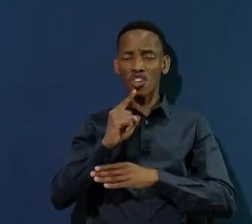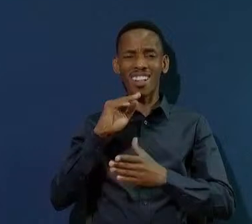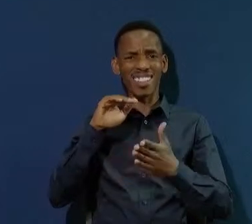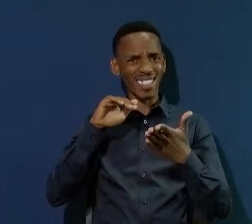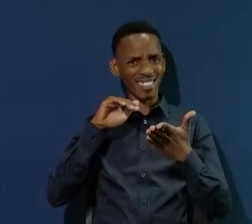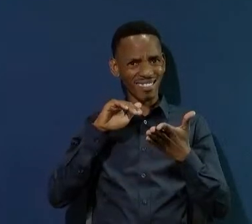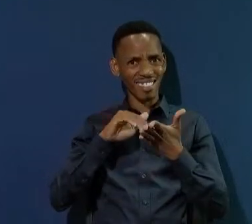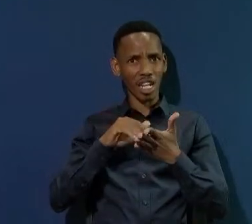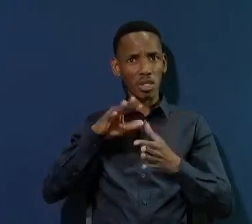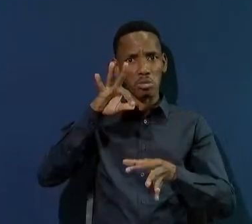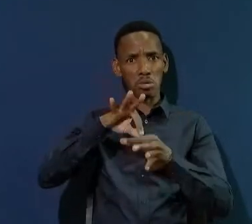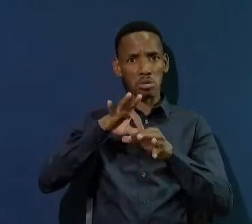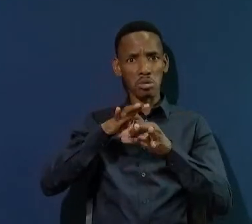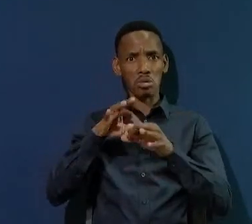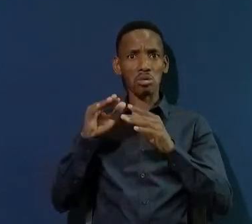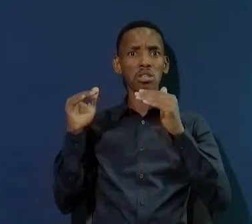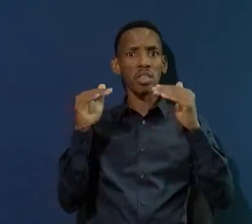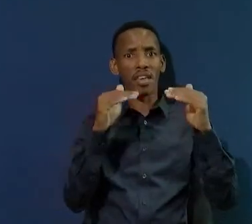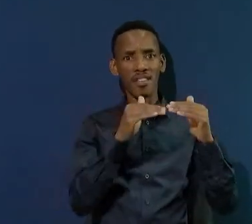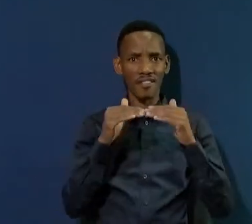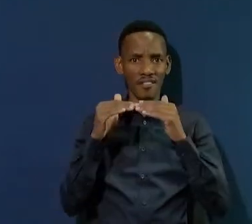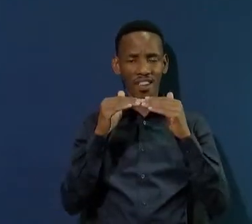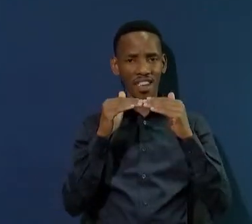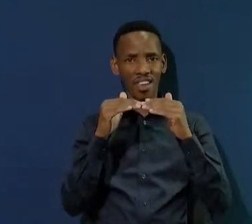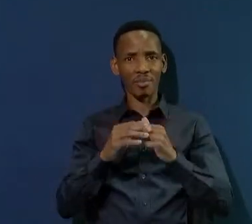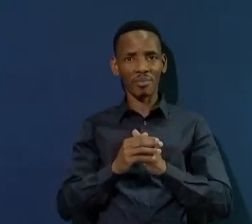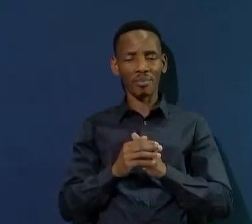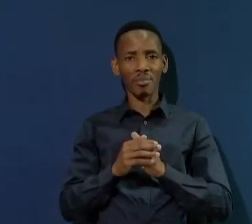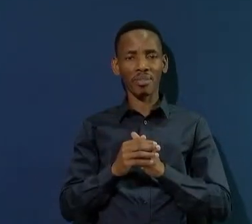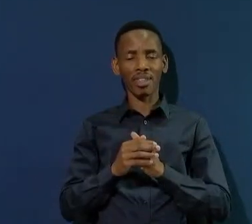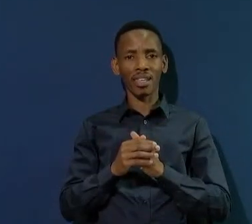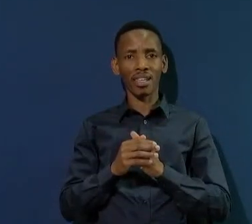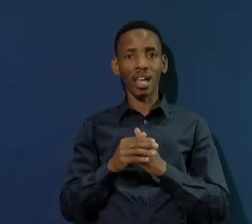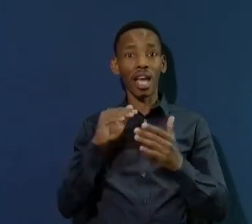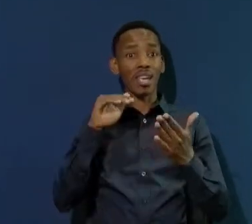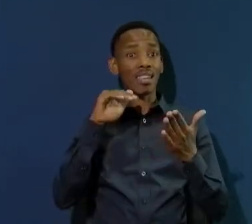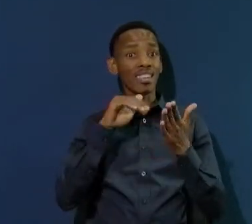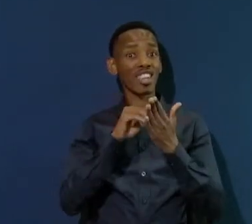fairness. It also ensures that